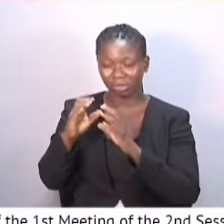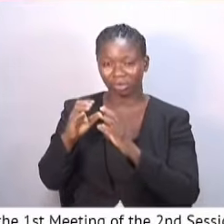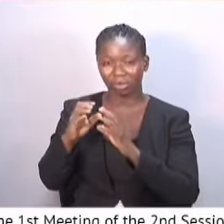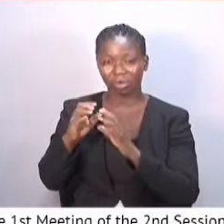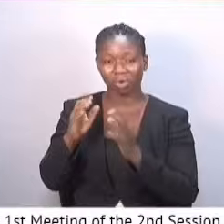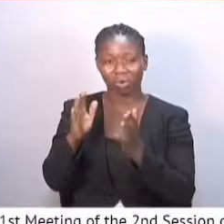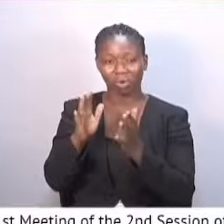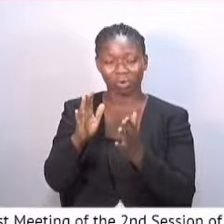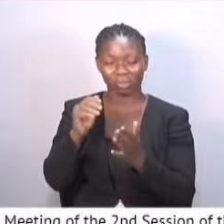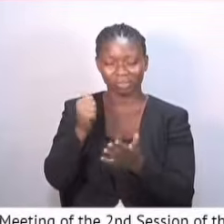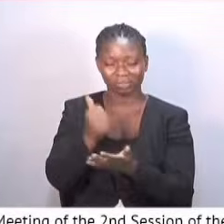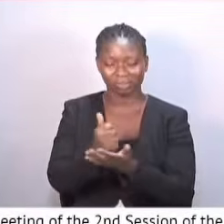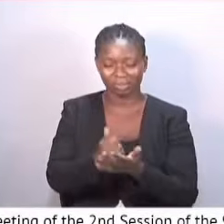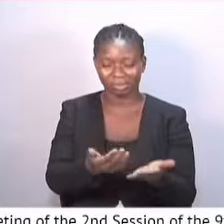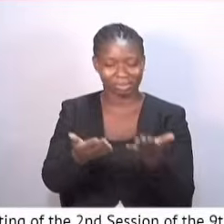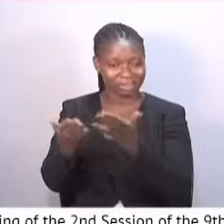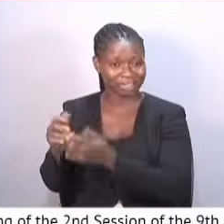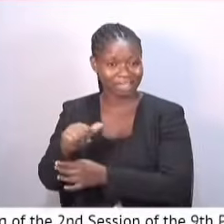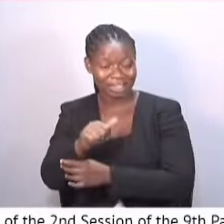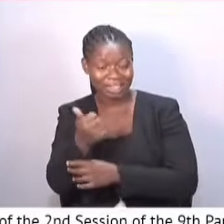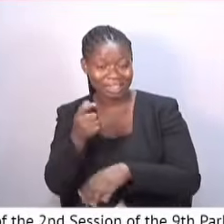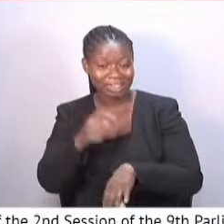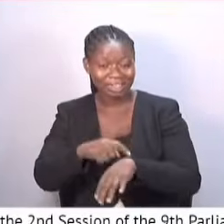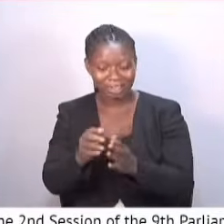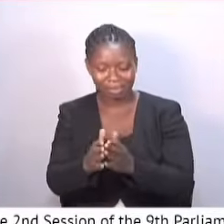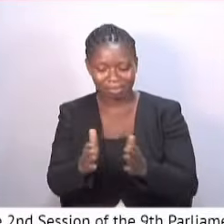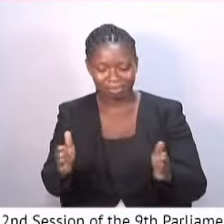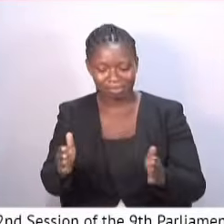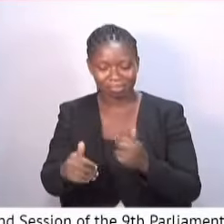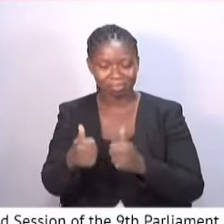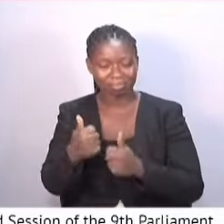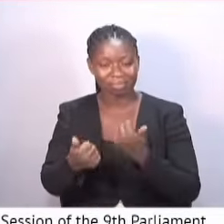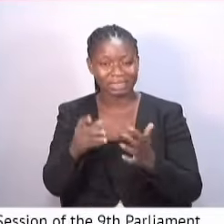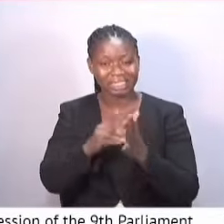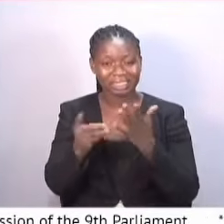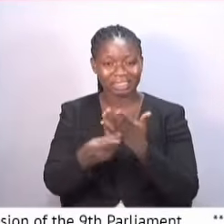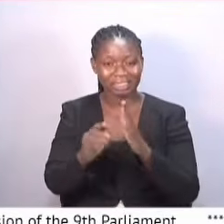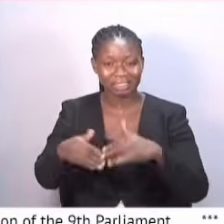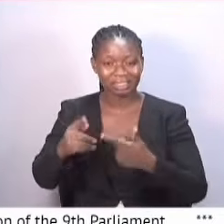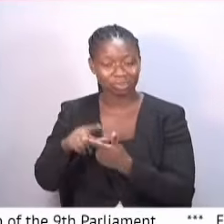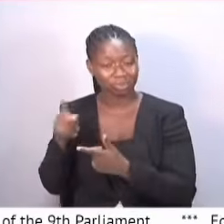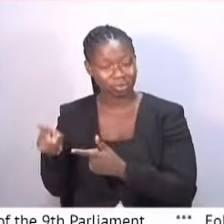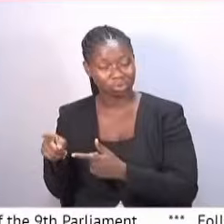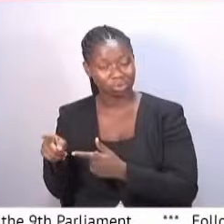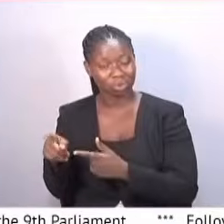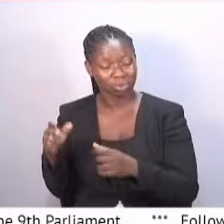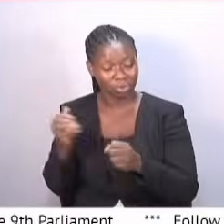BP? Has been asked. Is there any timeline in your communication to BP?